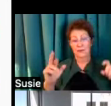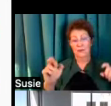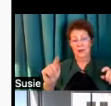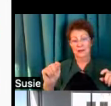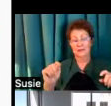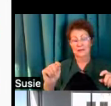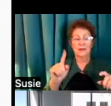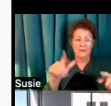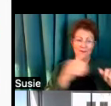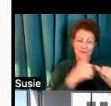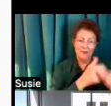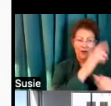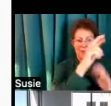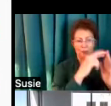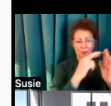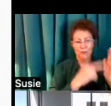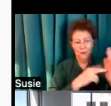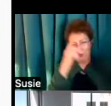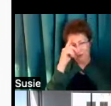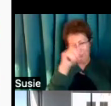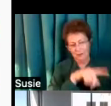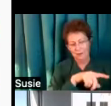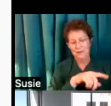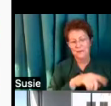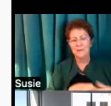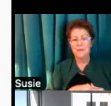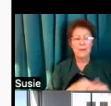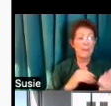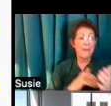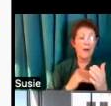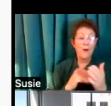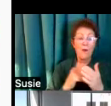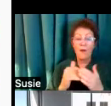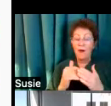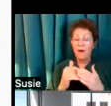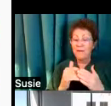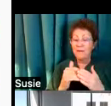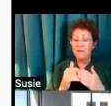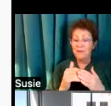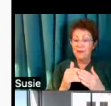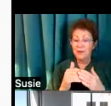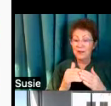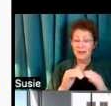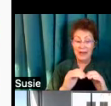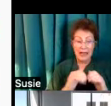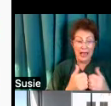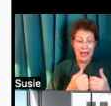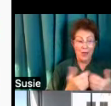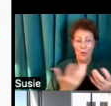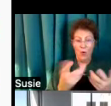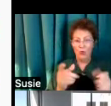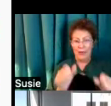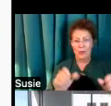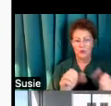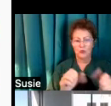the terms of the grant agreement. And so that'll often control how, what you can do with it, right?